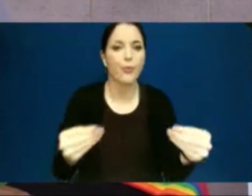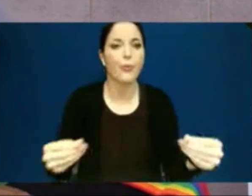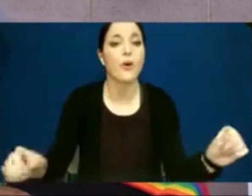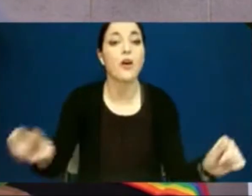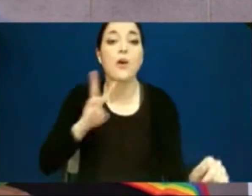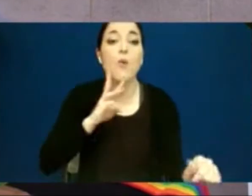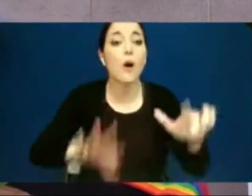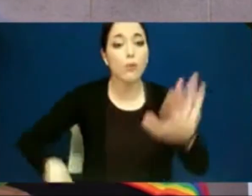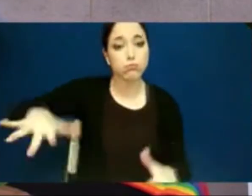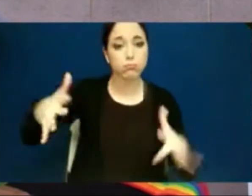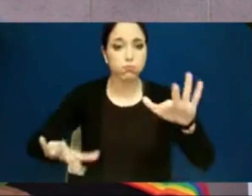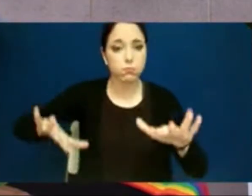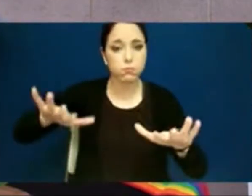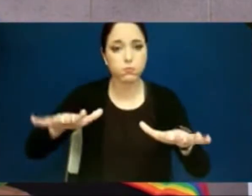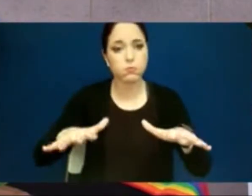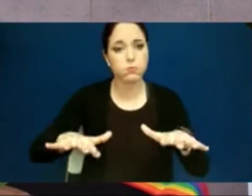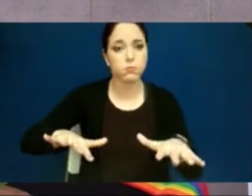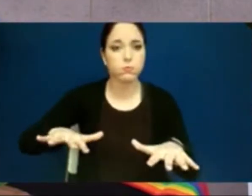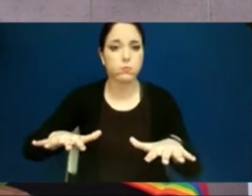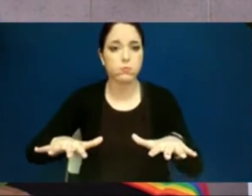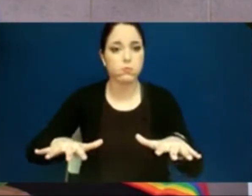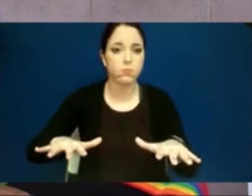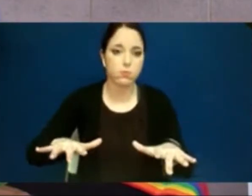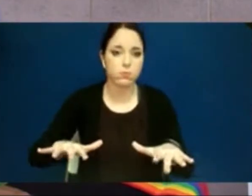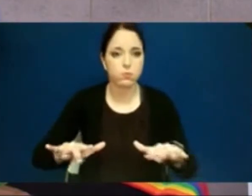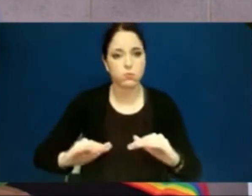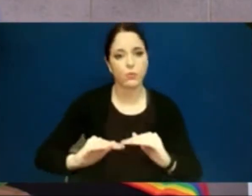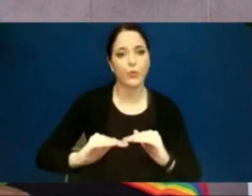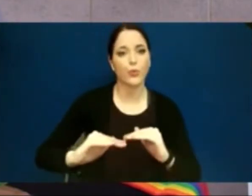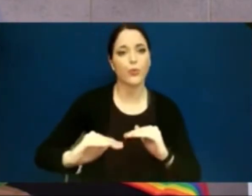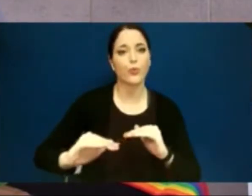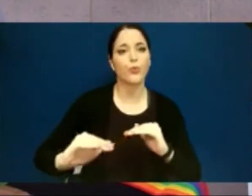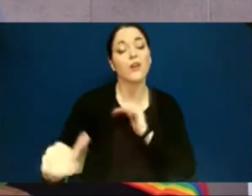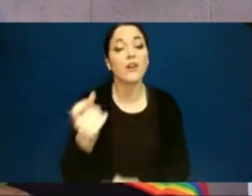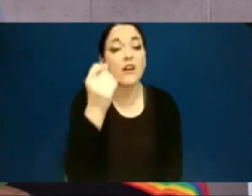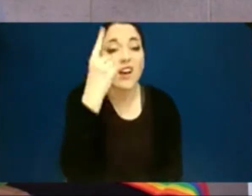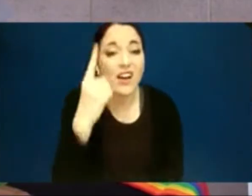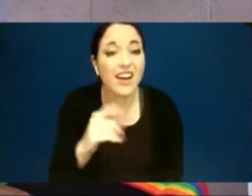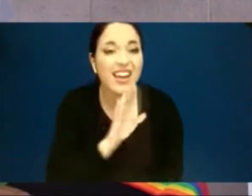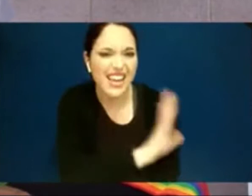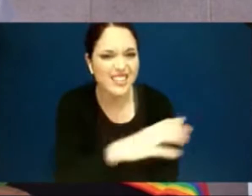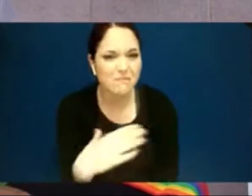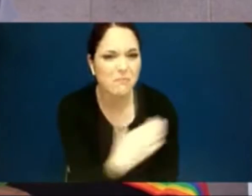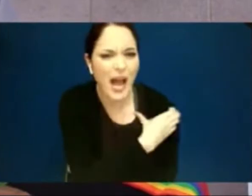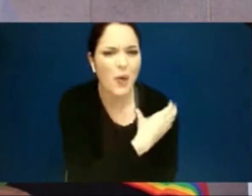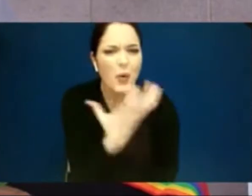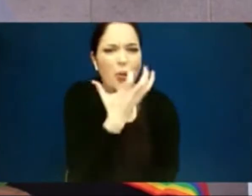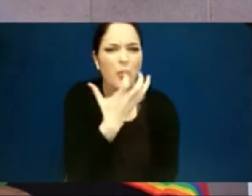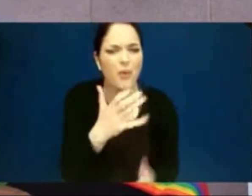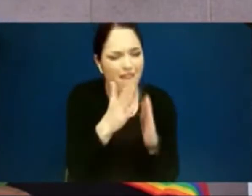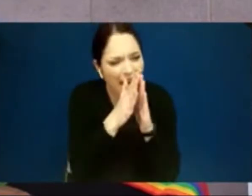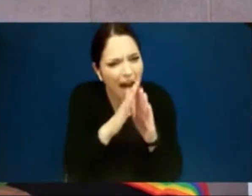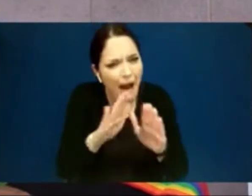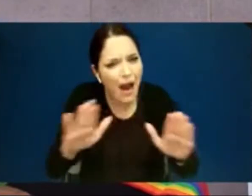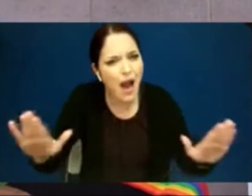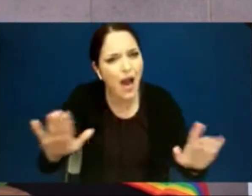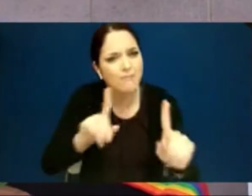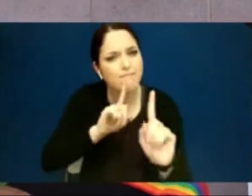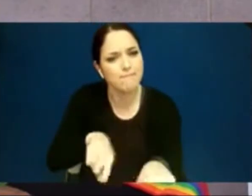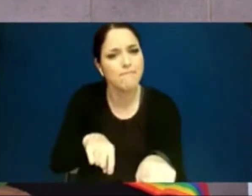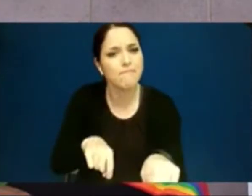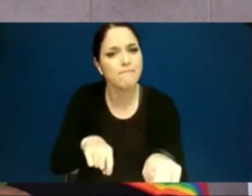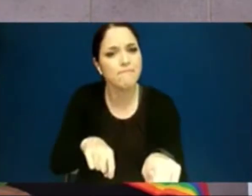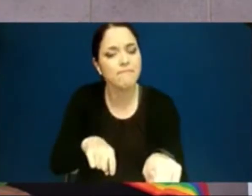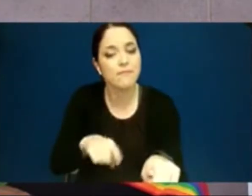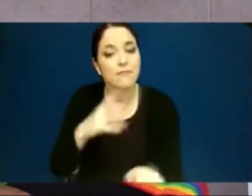in the authoritative voice of Jesus. Is it possible that the voice that calms the